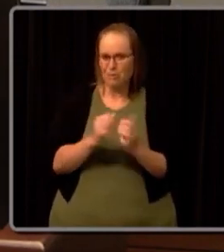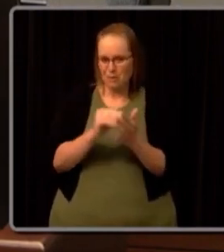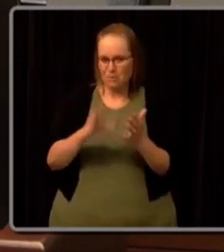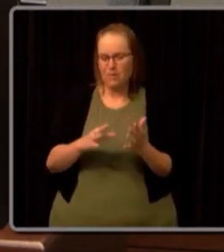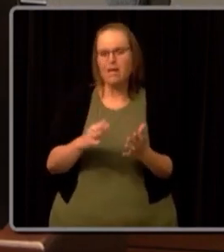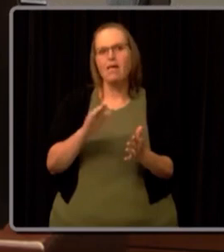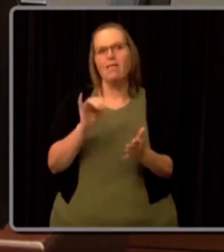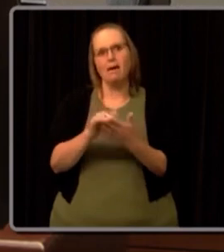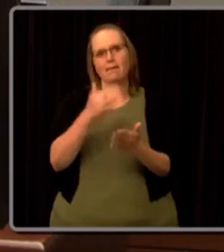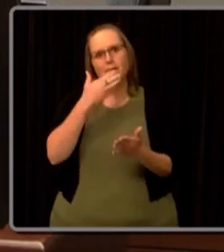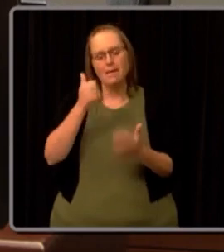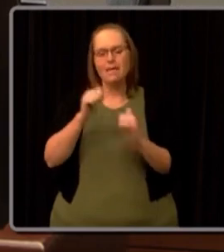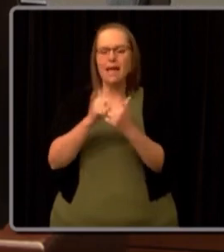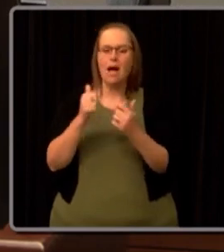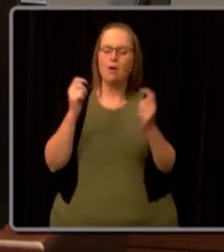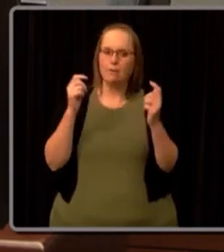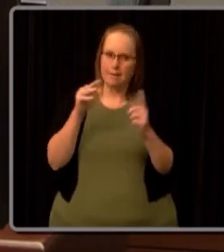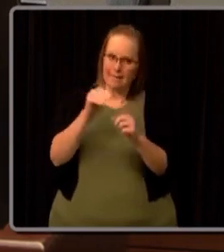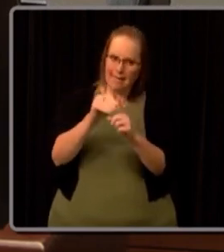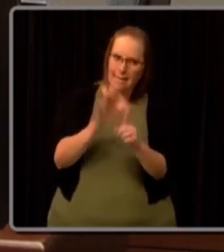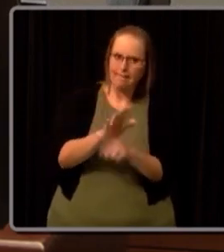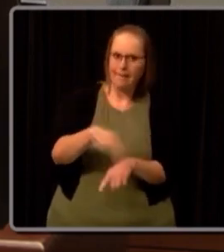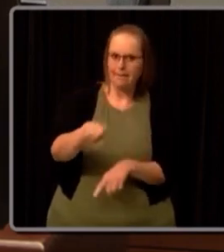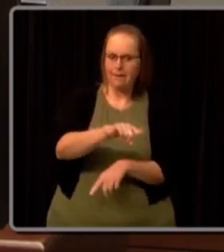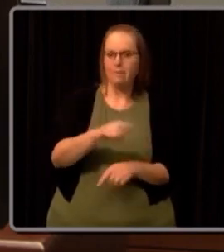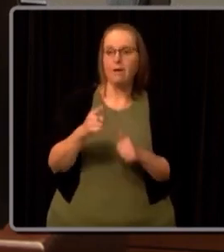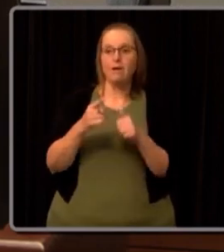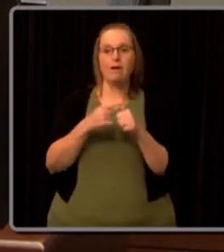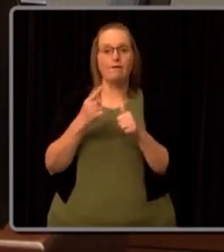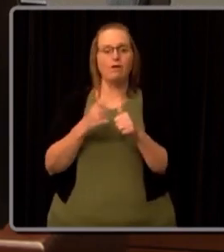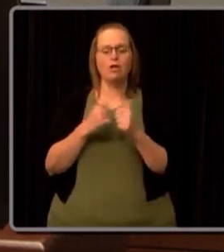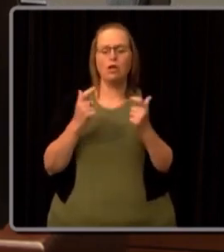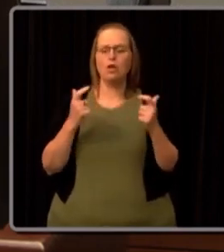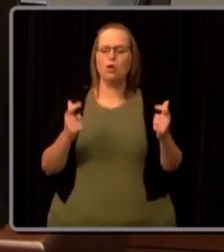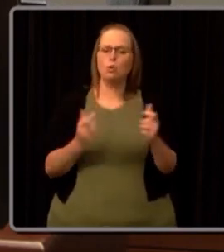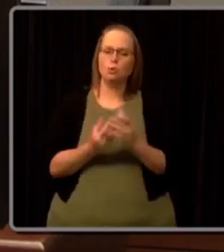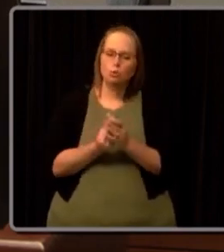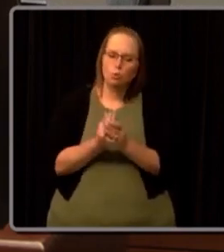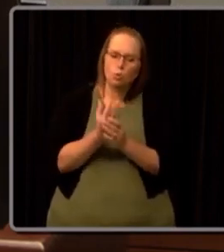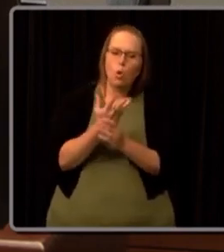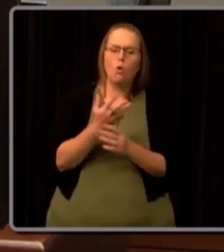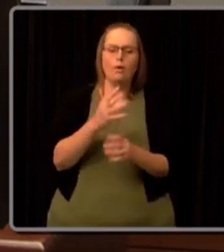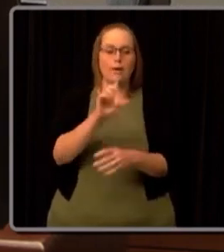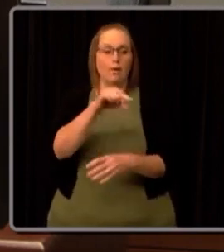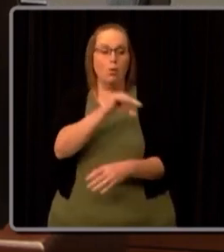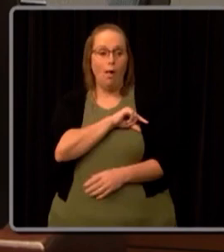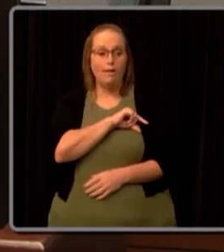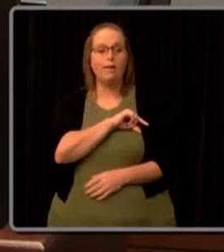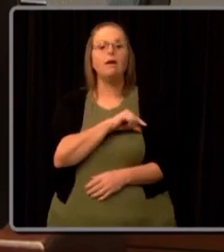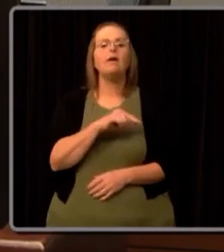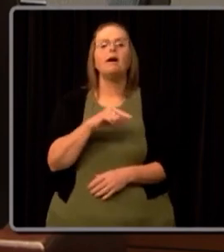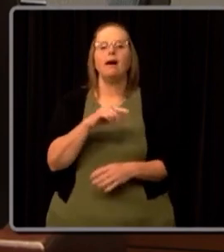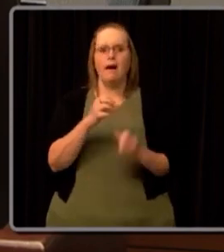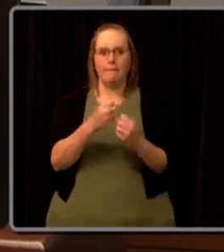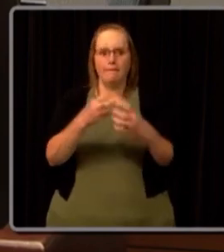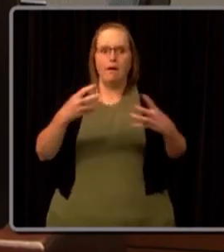for me, is how it's impacted them. First off, there is huge growth in the quality and volume of writing that's done. And we know we've got to have